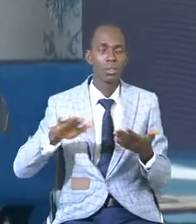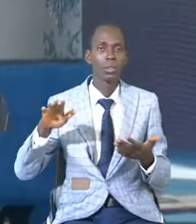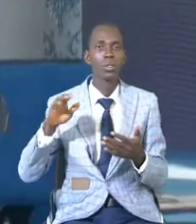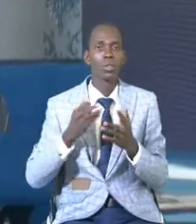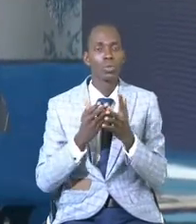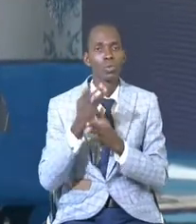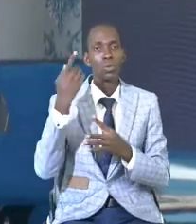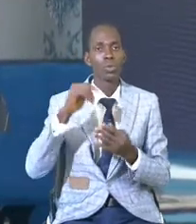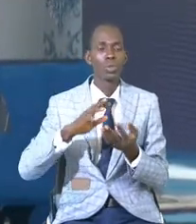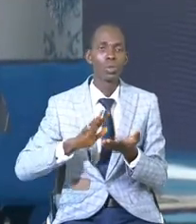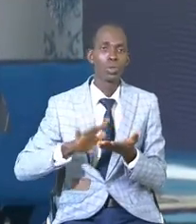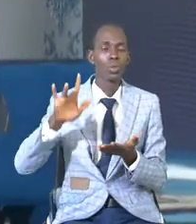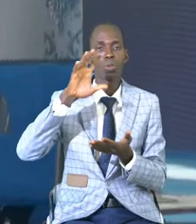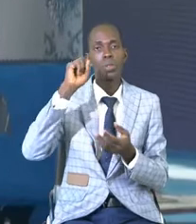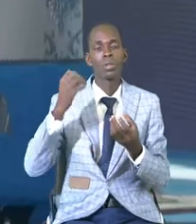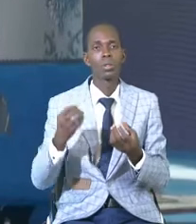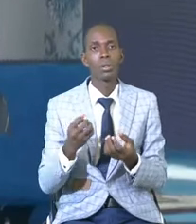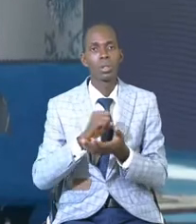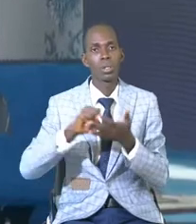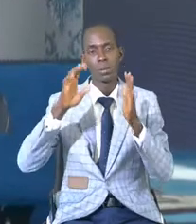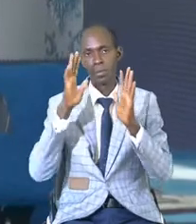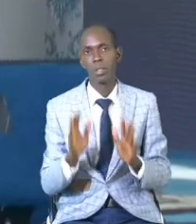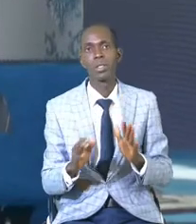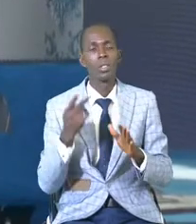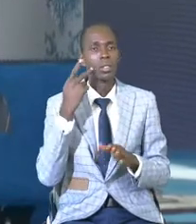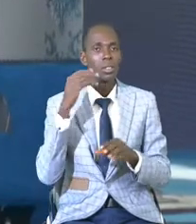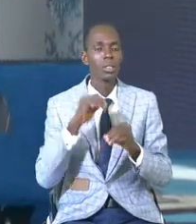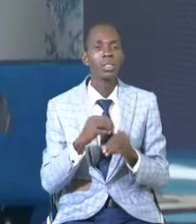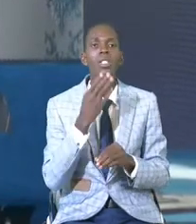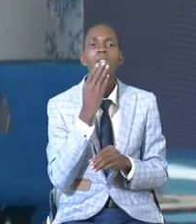glorious sanctifier. It tells us in